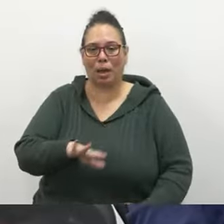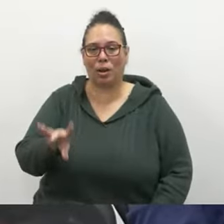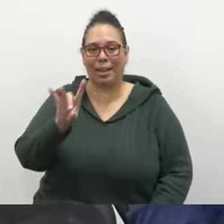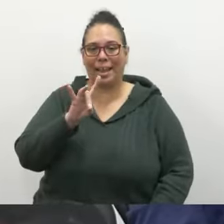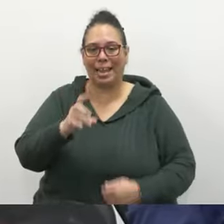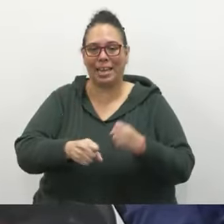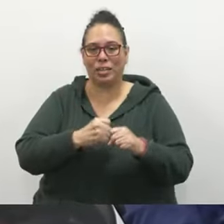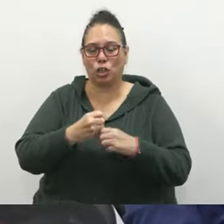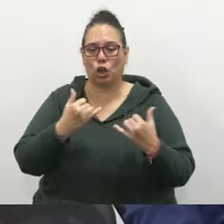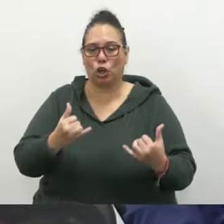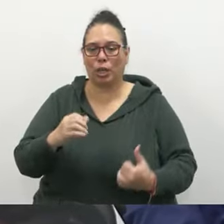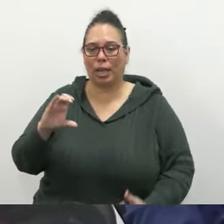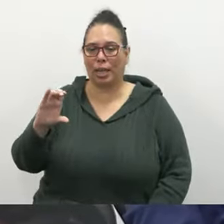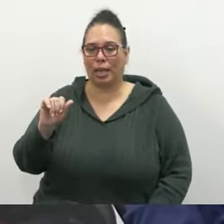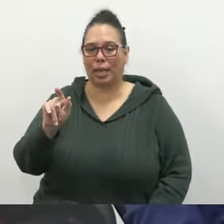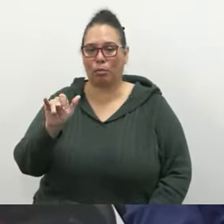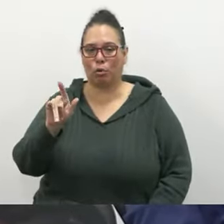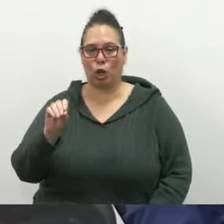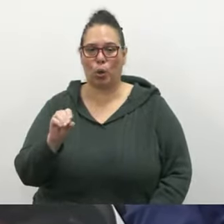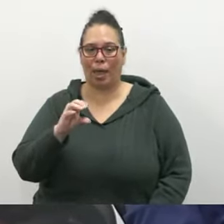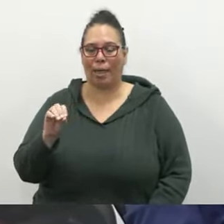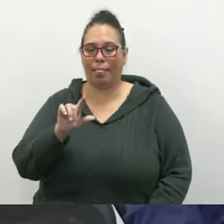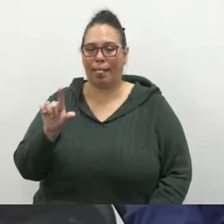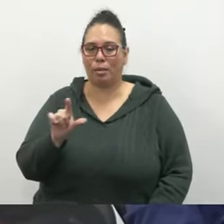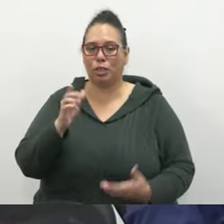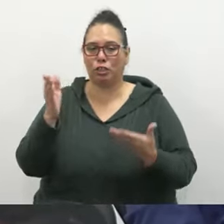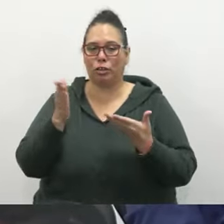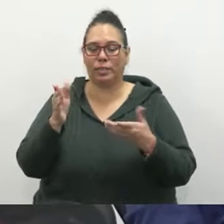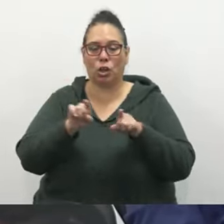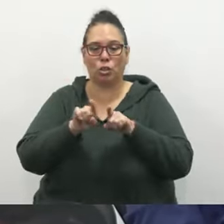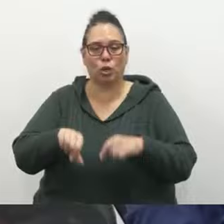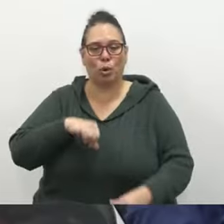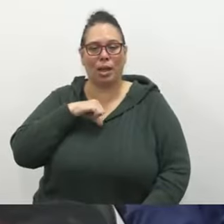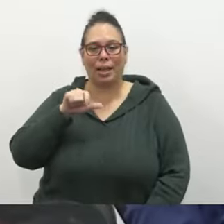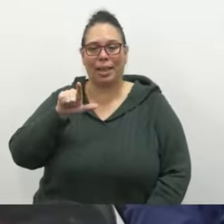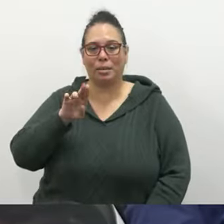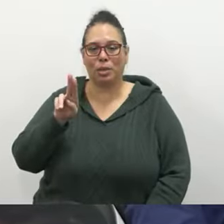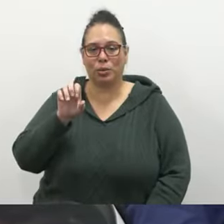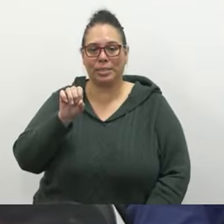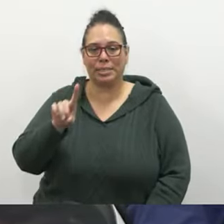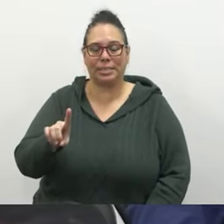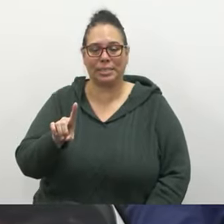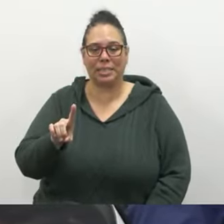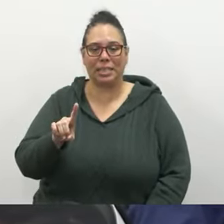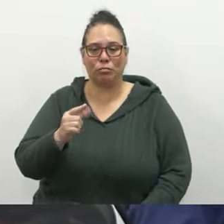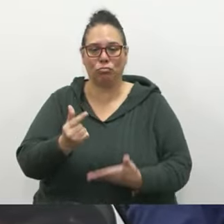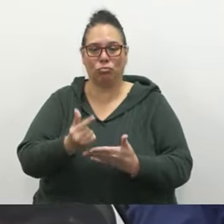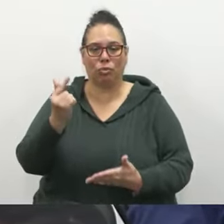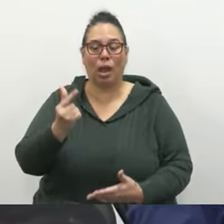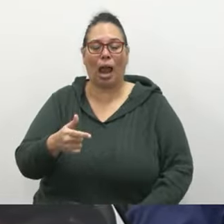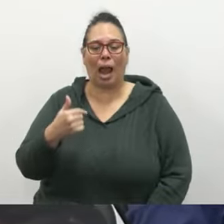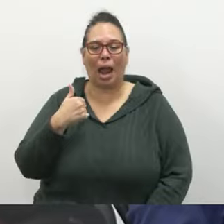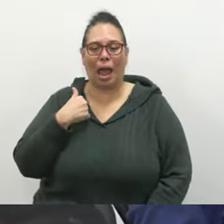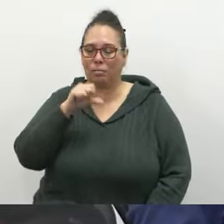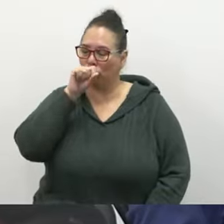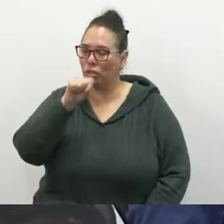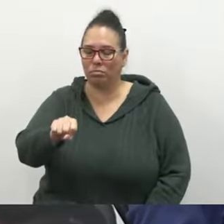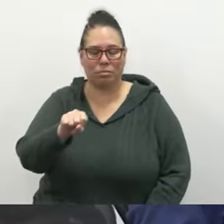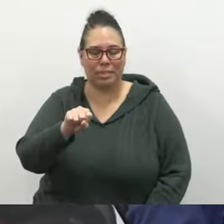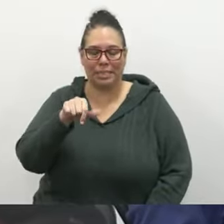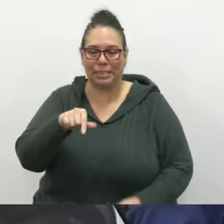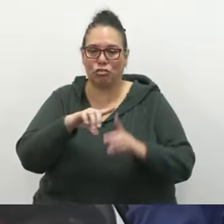at Cabrillo and at Library Services. And I'm also a proud LBUSD alumna. I love this district,